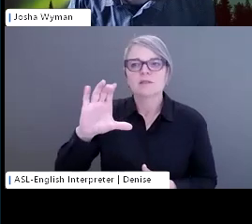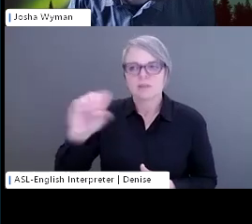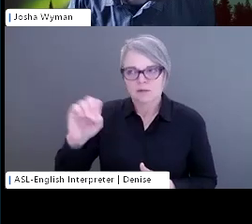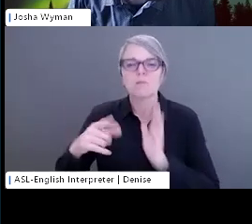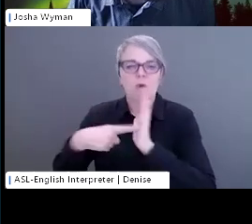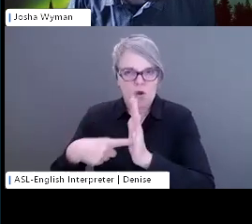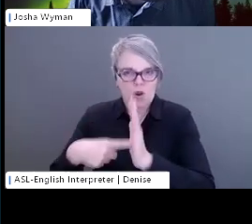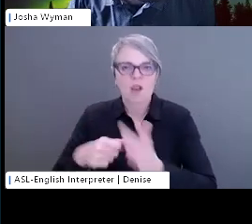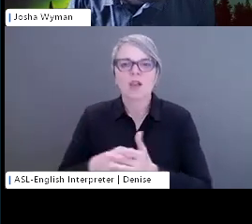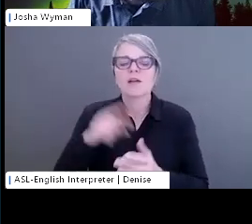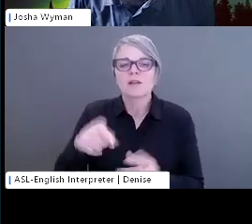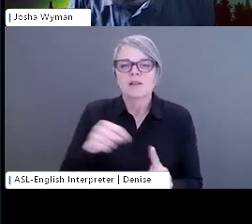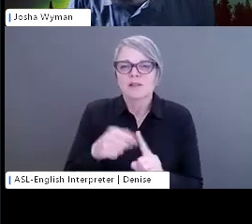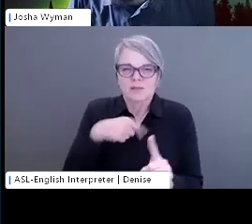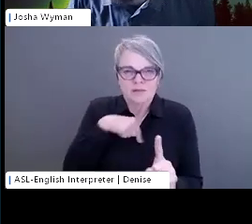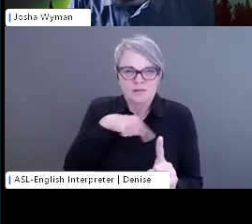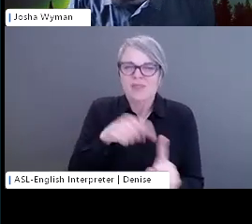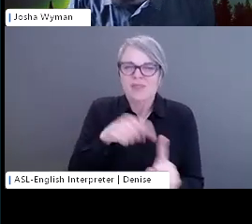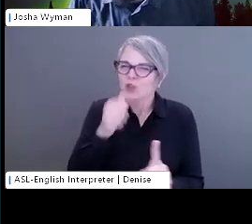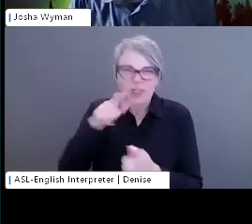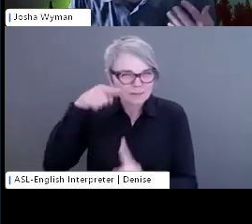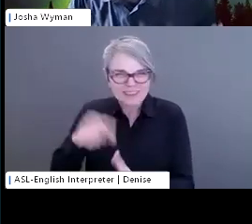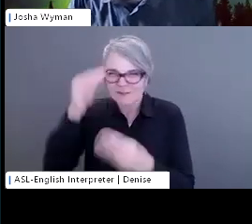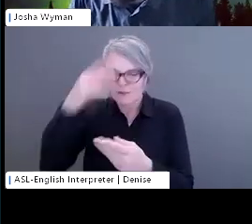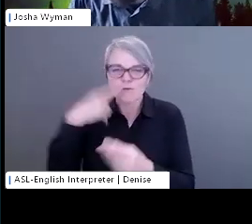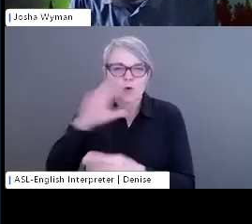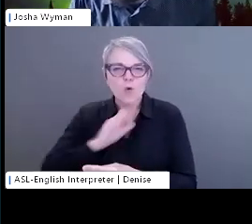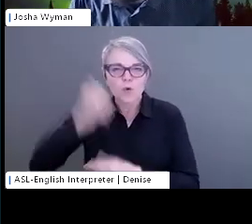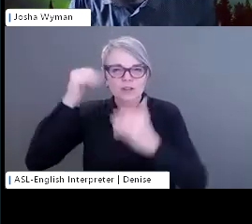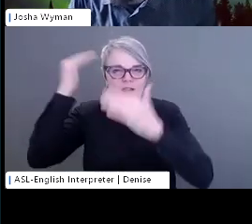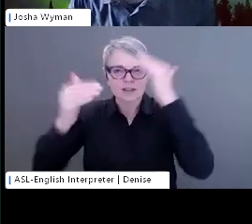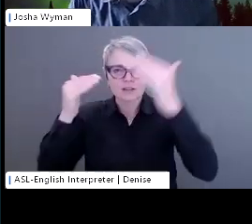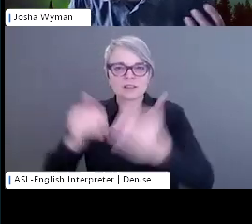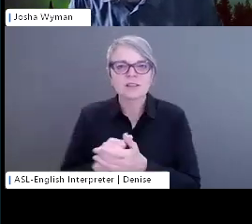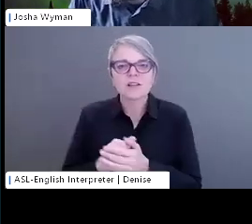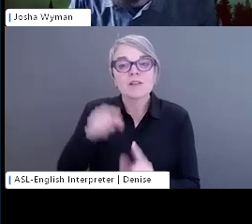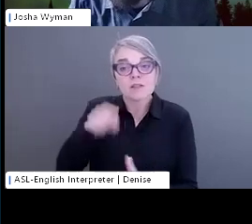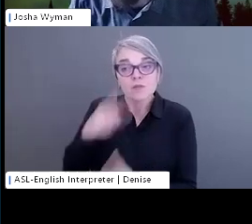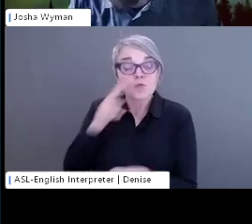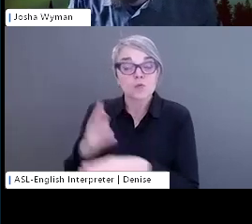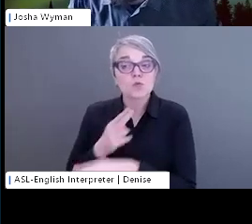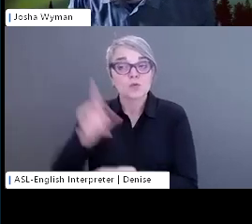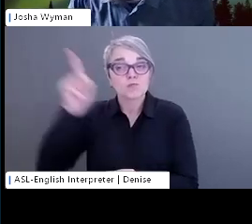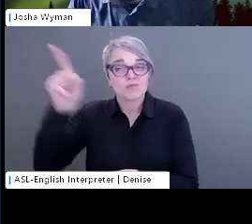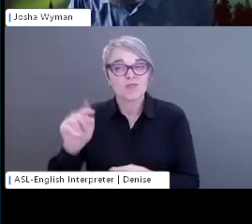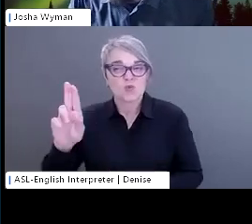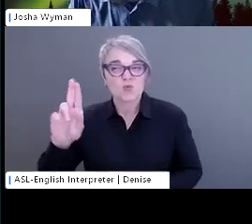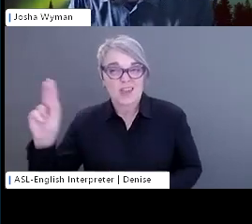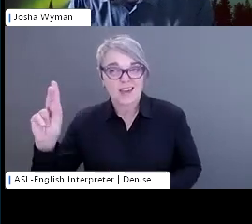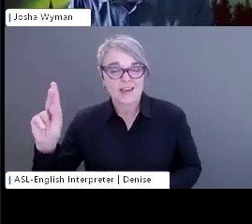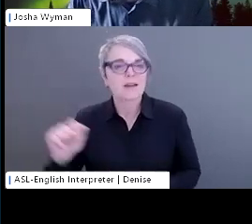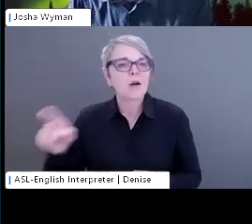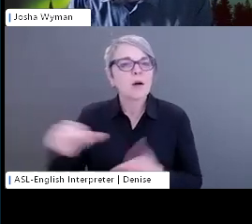older adults. The Achieving Best Evidence in Criminal Proceedings, this is used in the United Kingdom, and they do have on pages